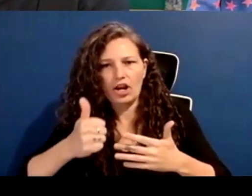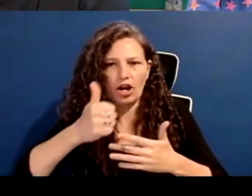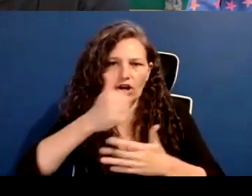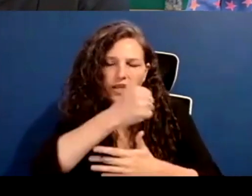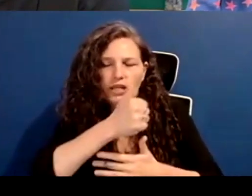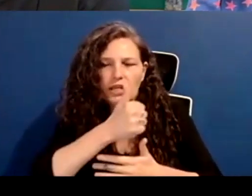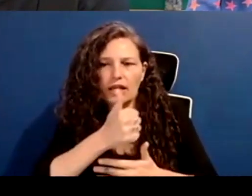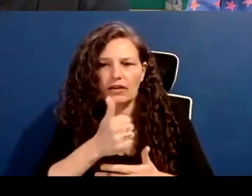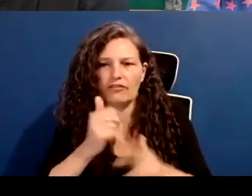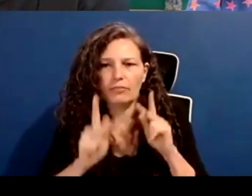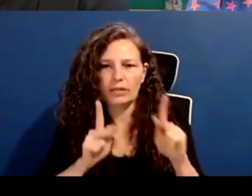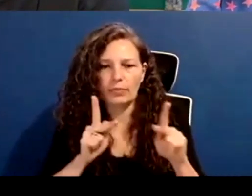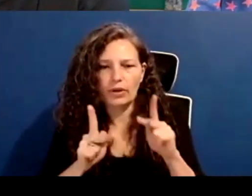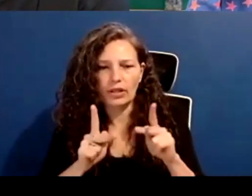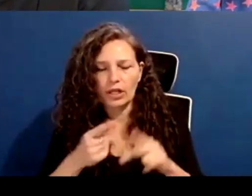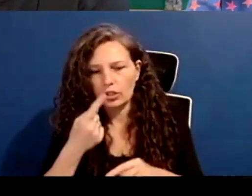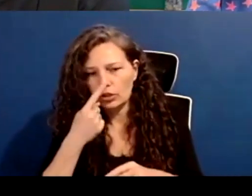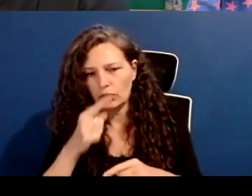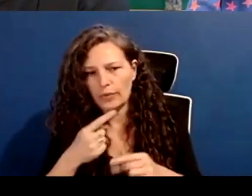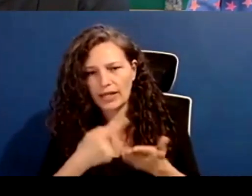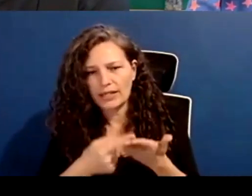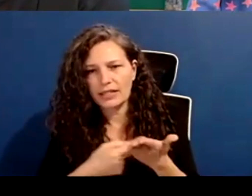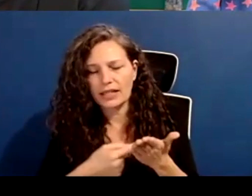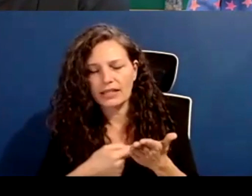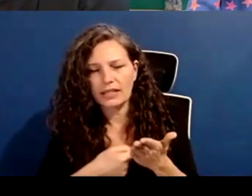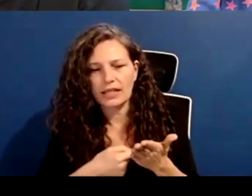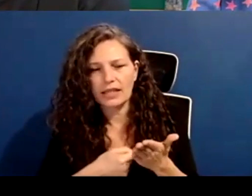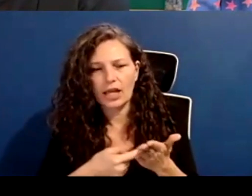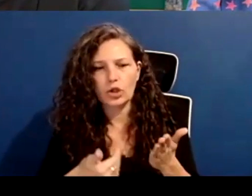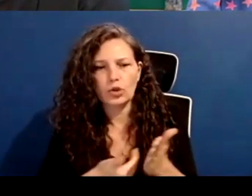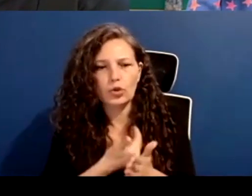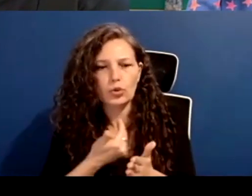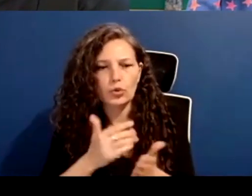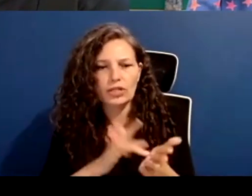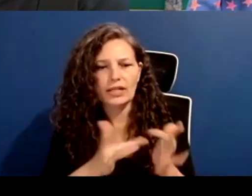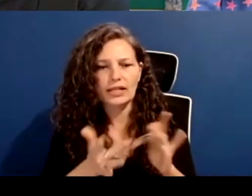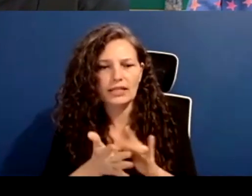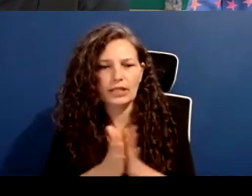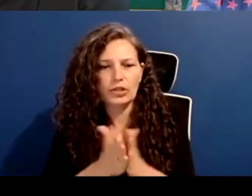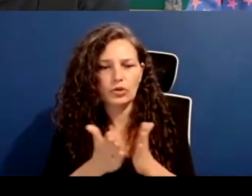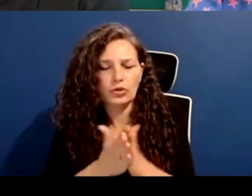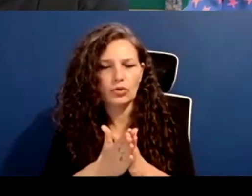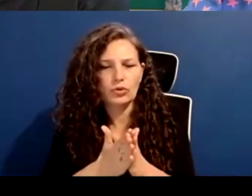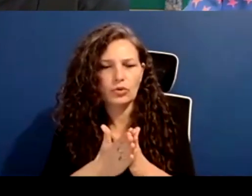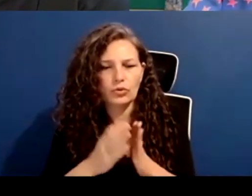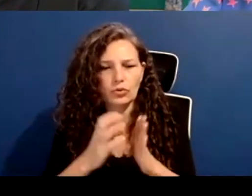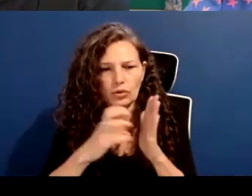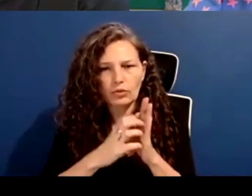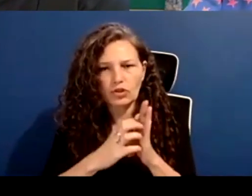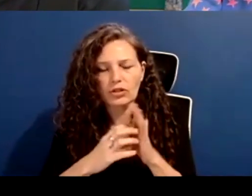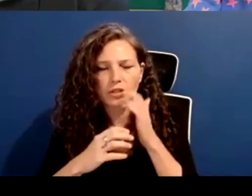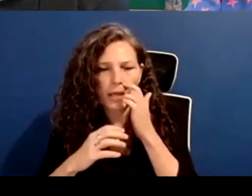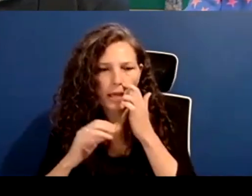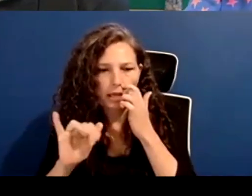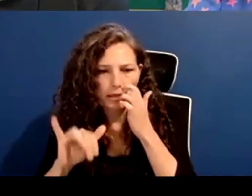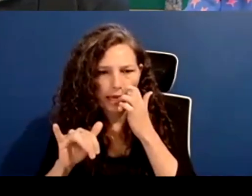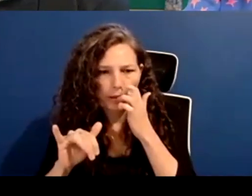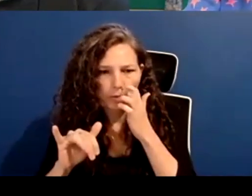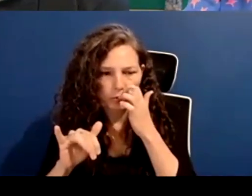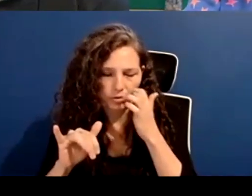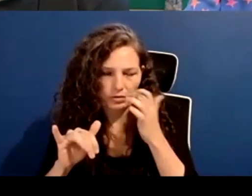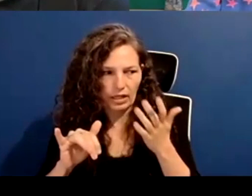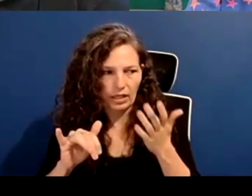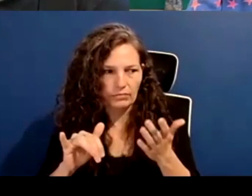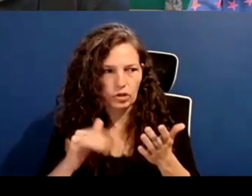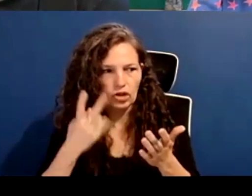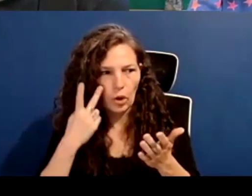the New Testament scriptures that were used to create this hierarchy of bodies? I know you've mentioned John already. And